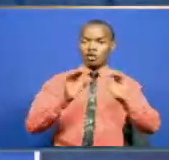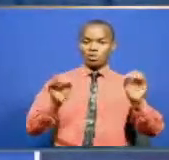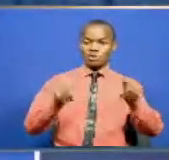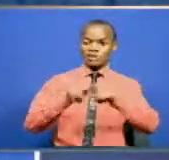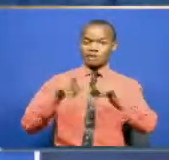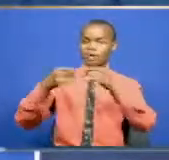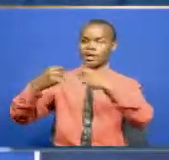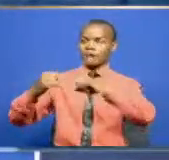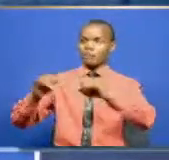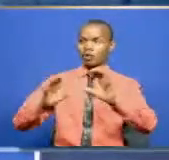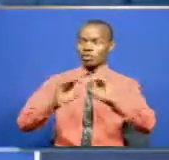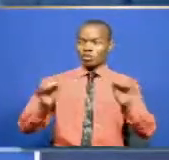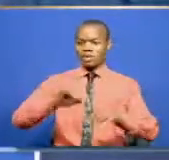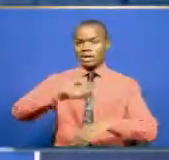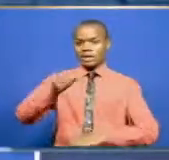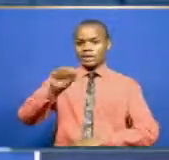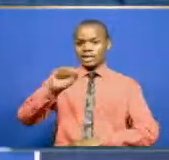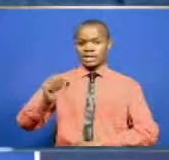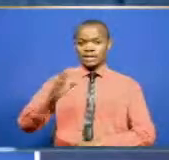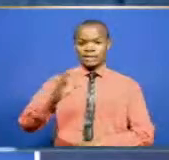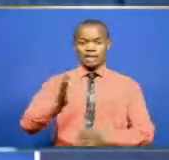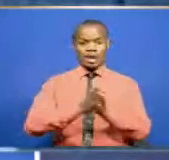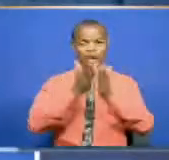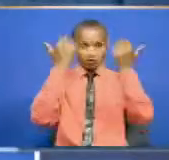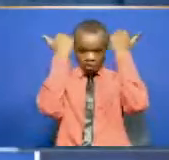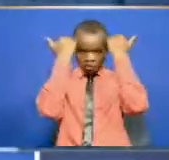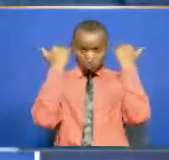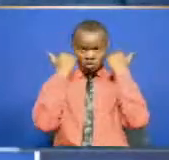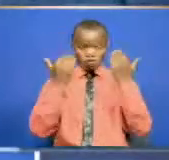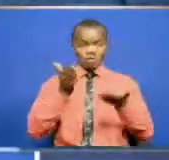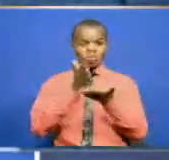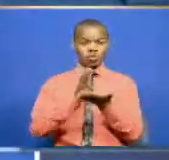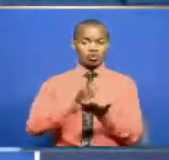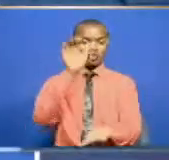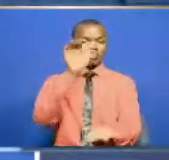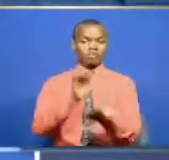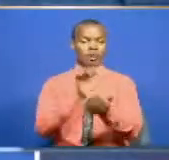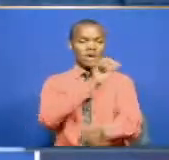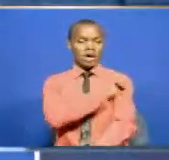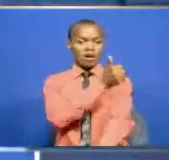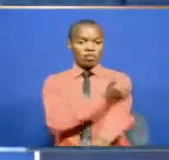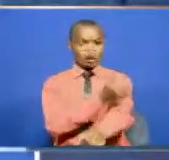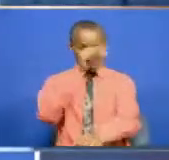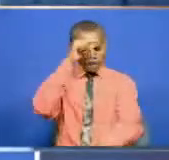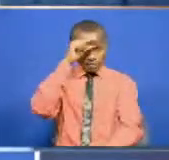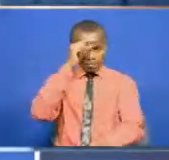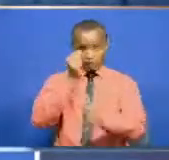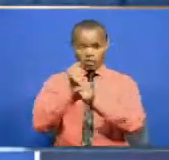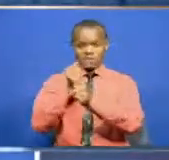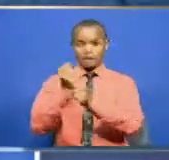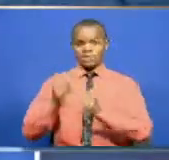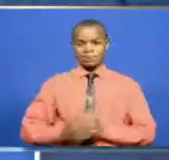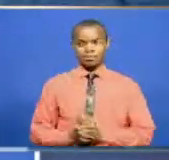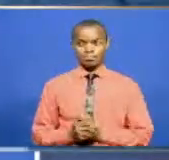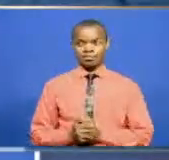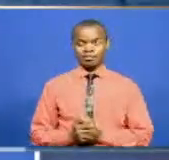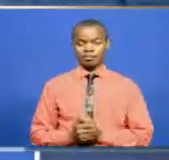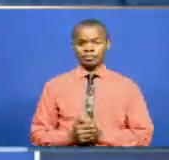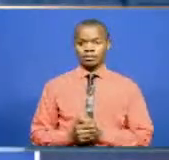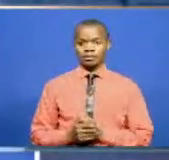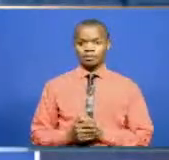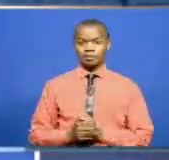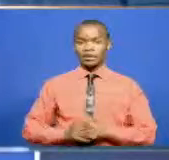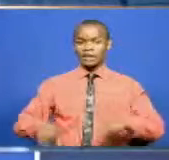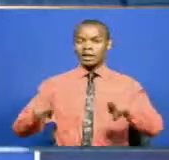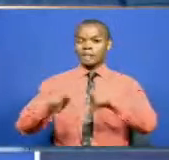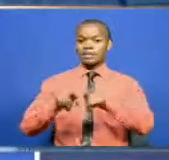the judiciary is seen as vulnerable to government pressures. It is for this reason